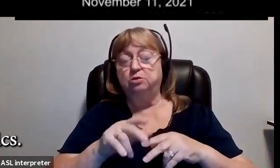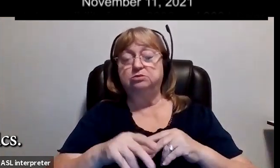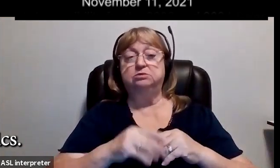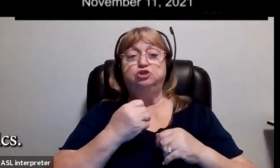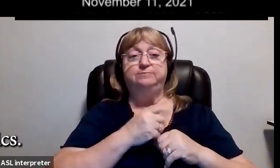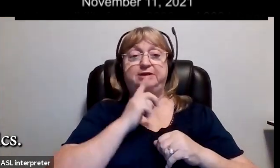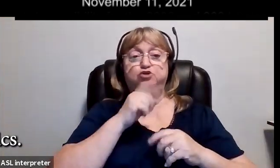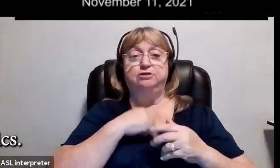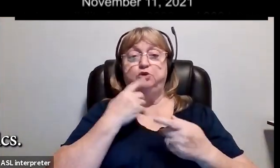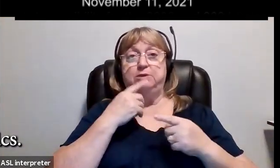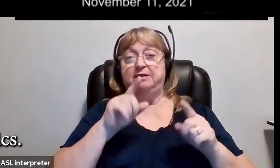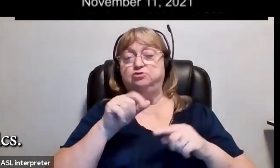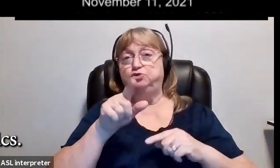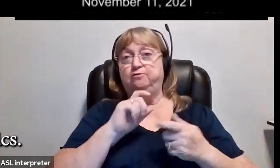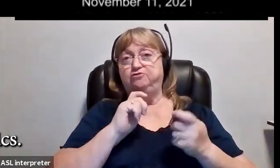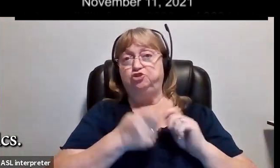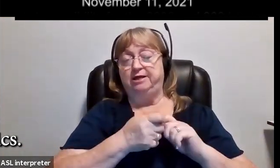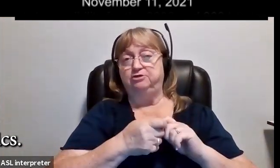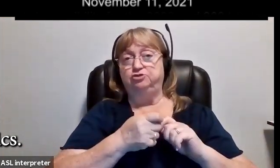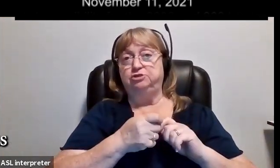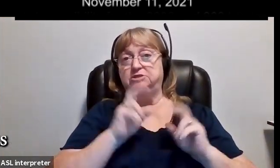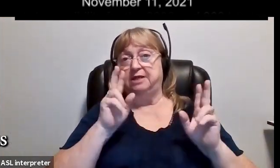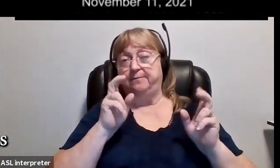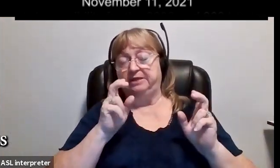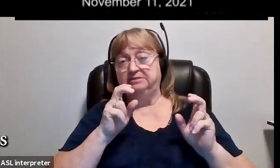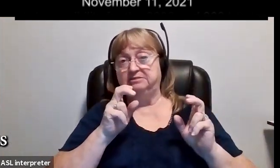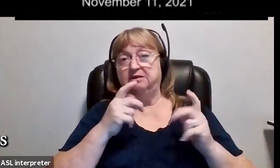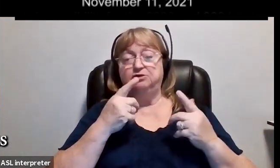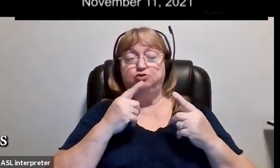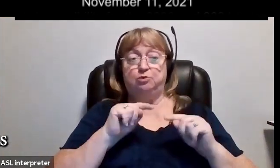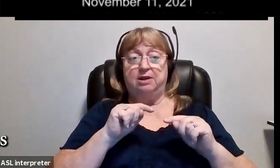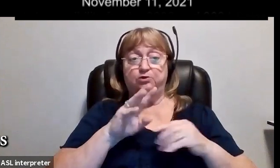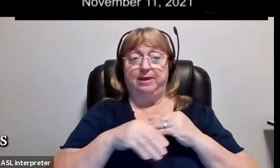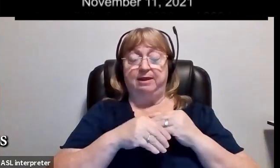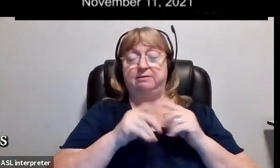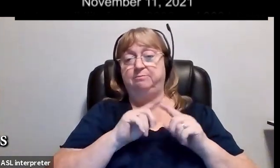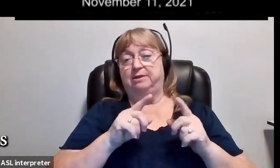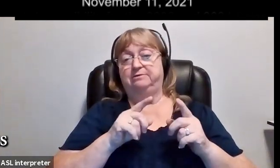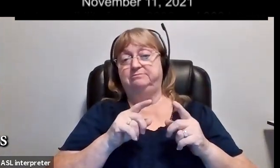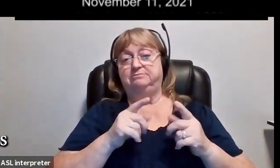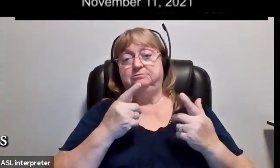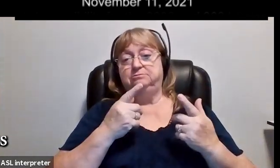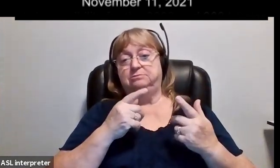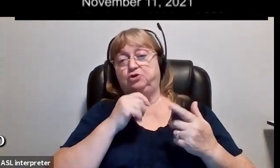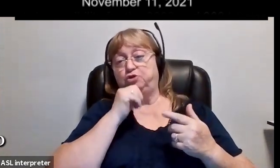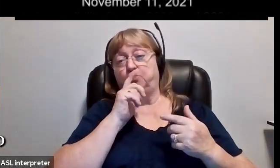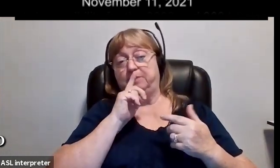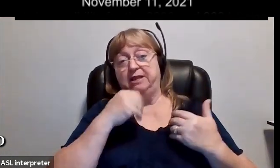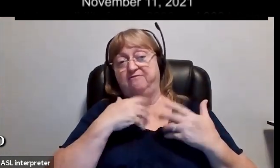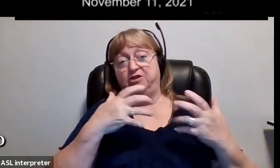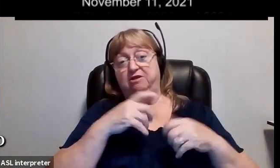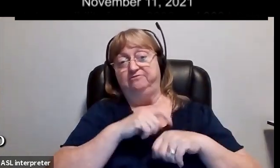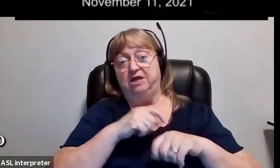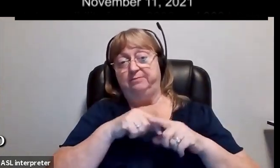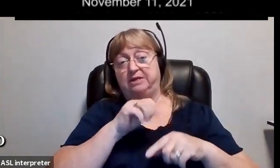you've announced that you have changed topics. So try to put those in, but you don't get much time at AAS oral